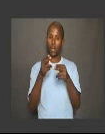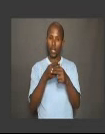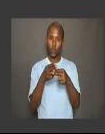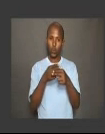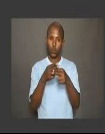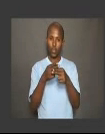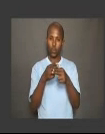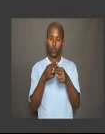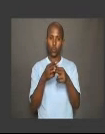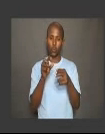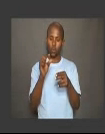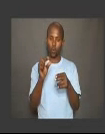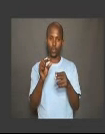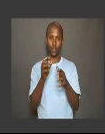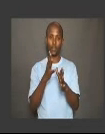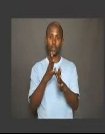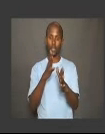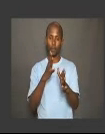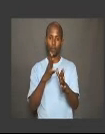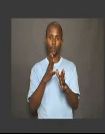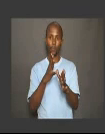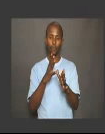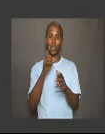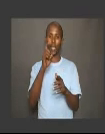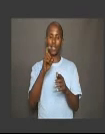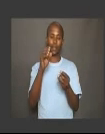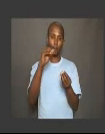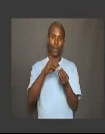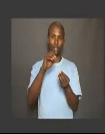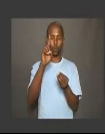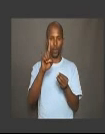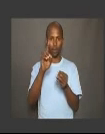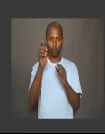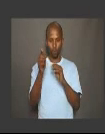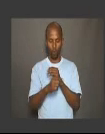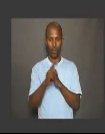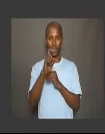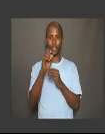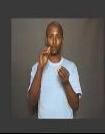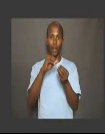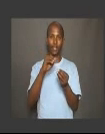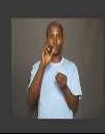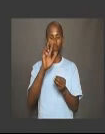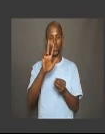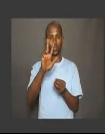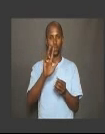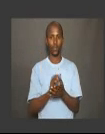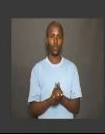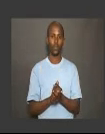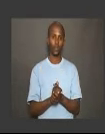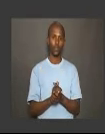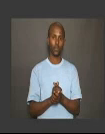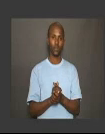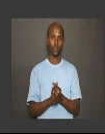Reducing to lowest terms, we have X plus 1 over X